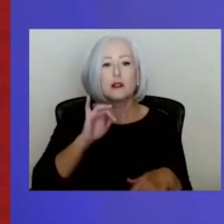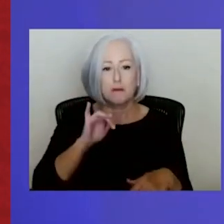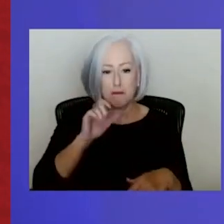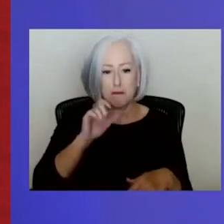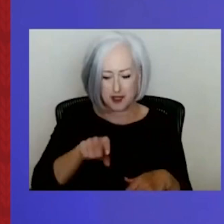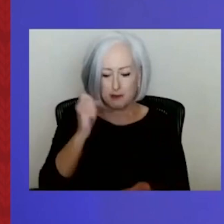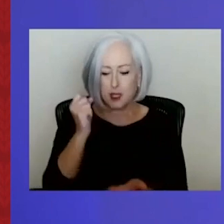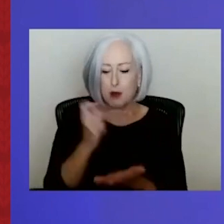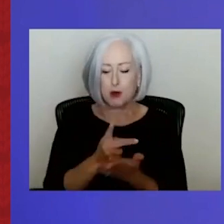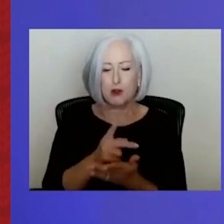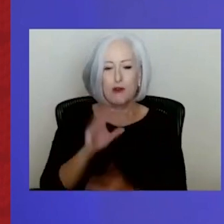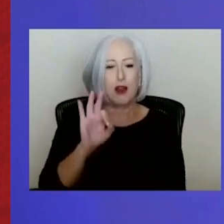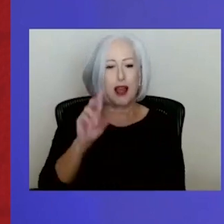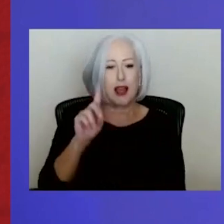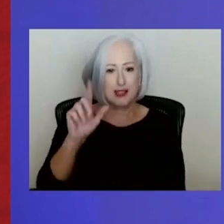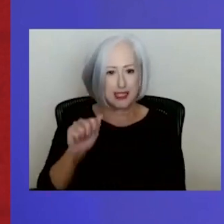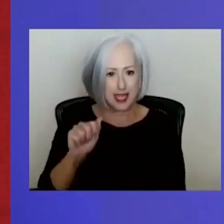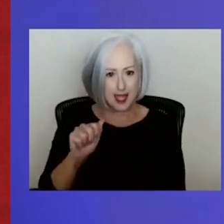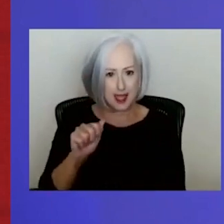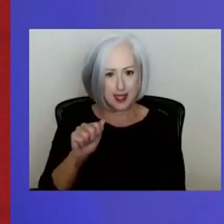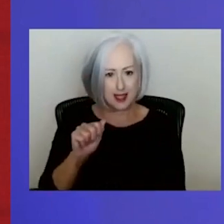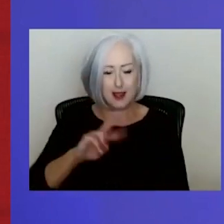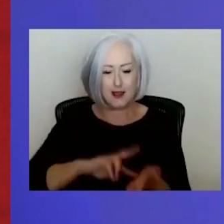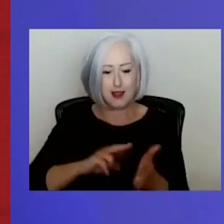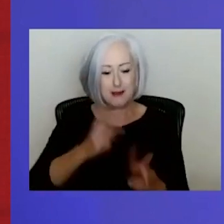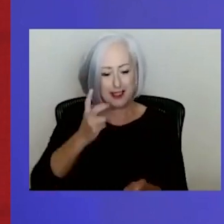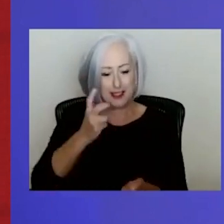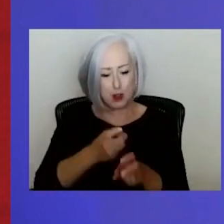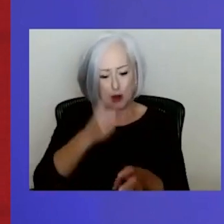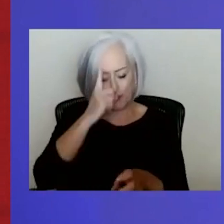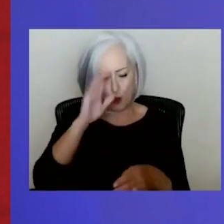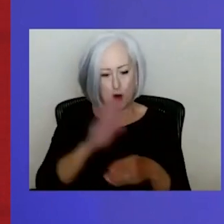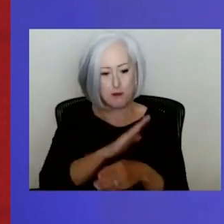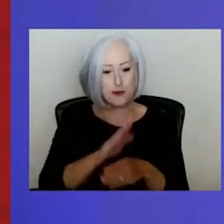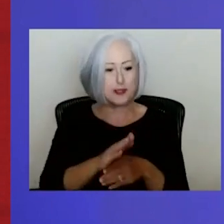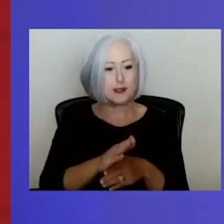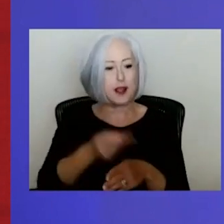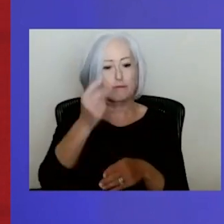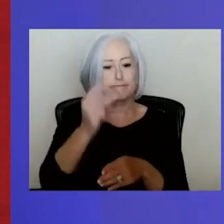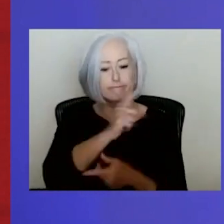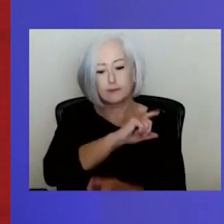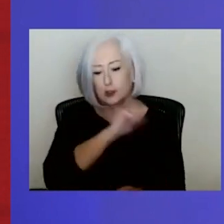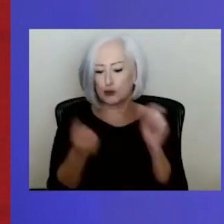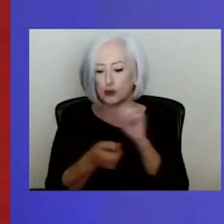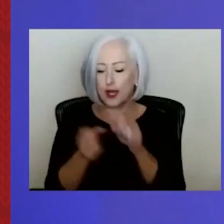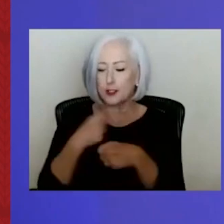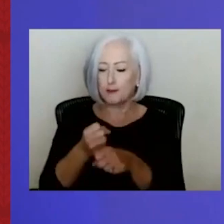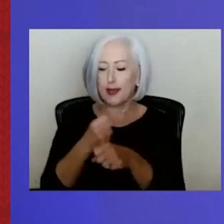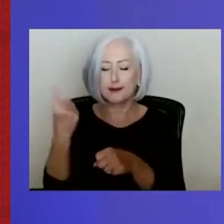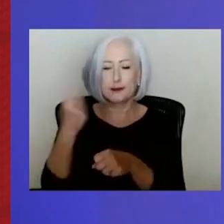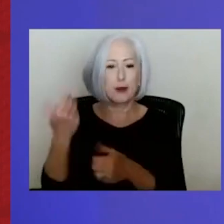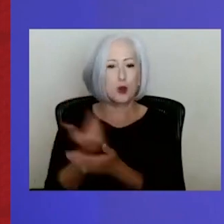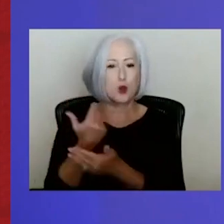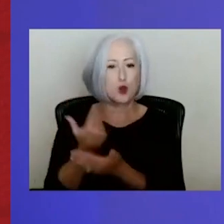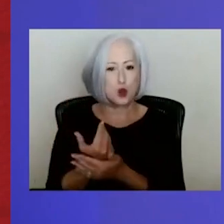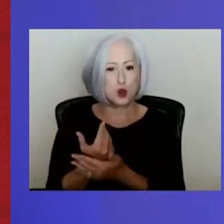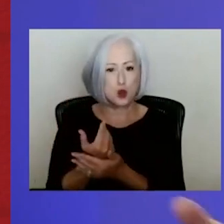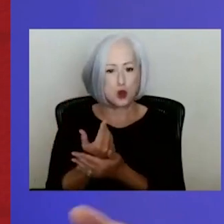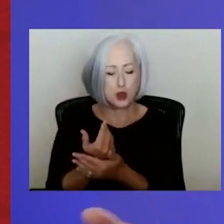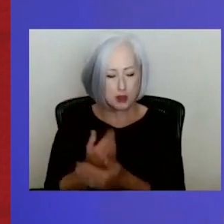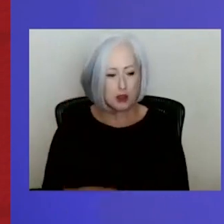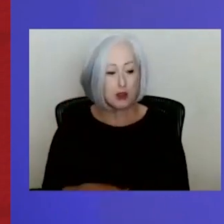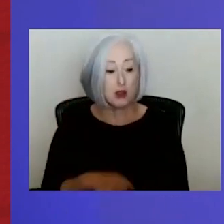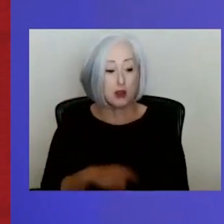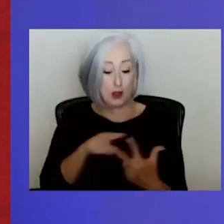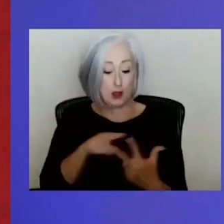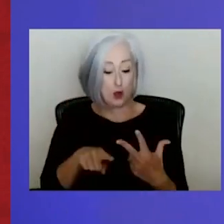And so it's really difficult for companies to just pivot. And so in this particular case, there's really only 3 different manufacturers of this